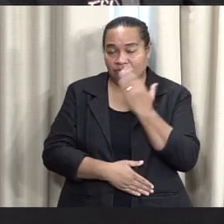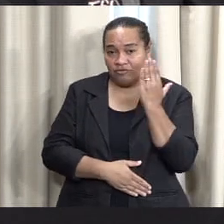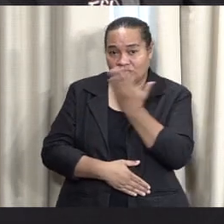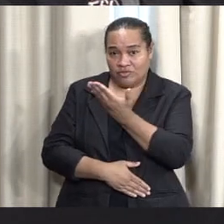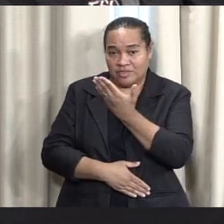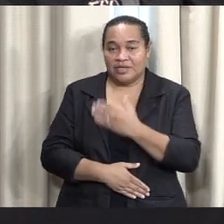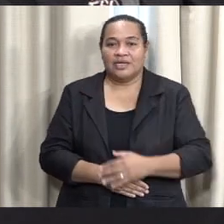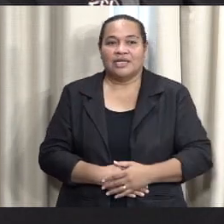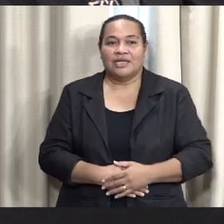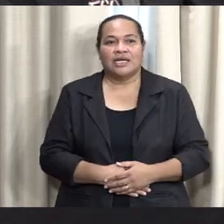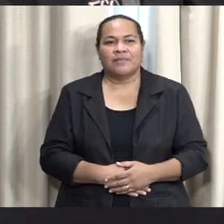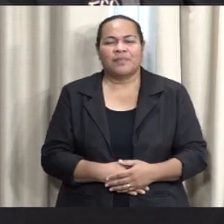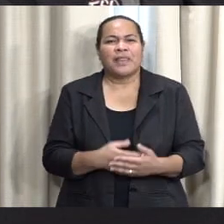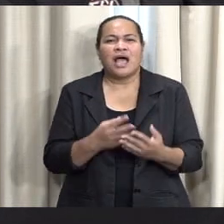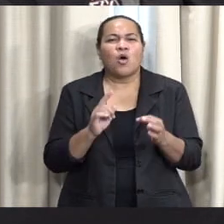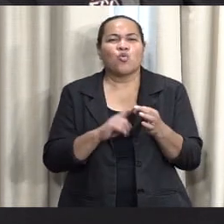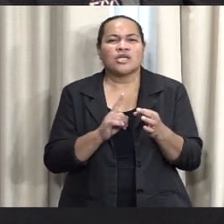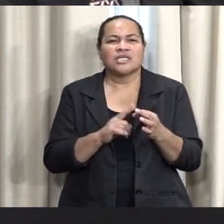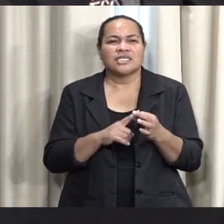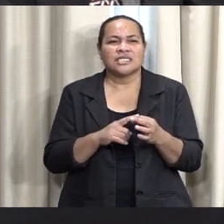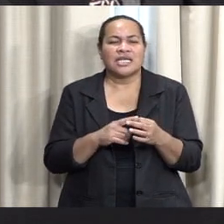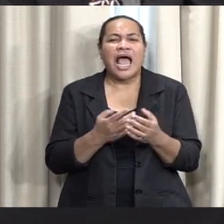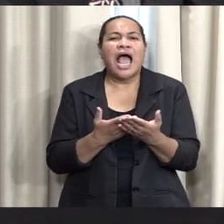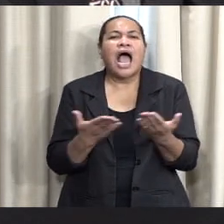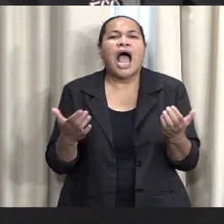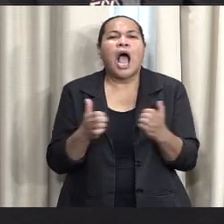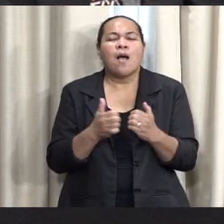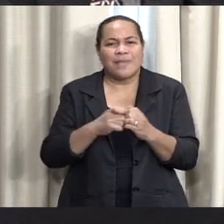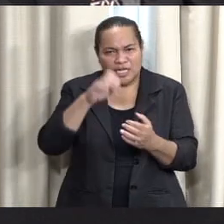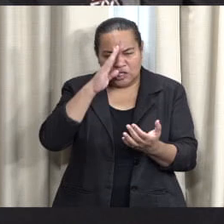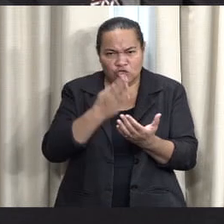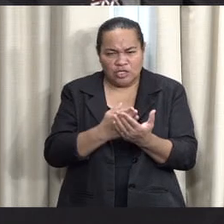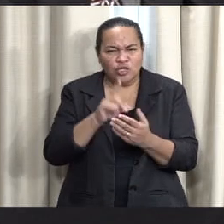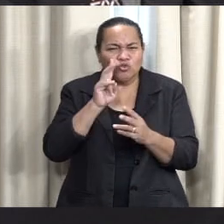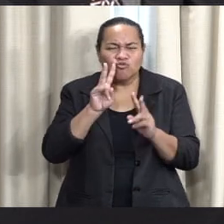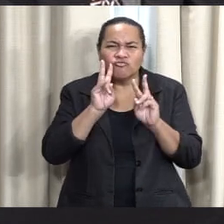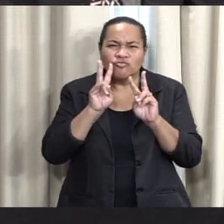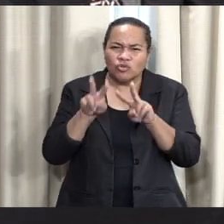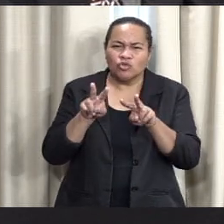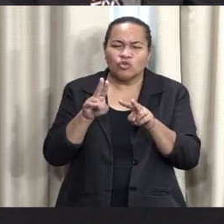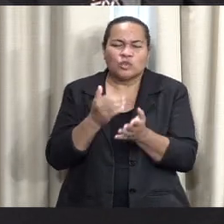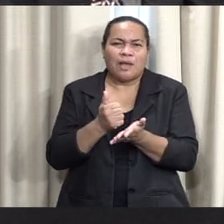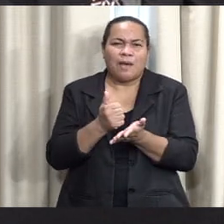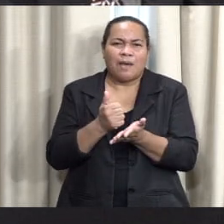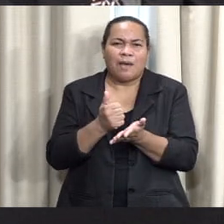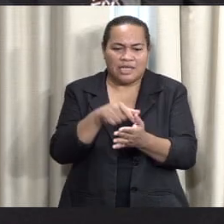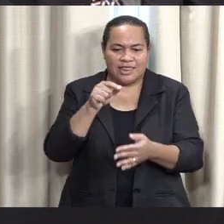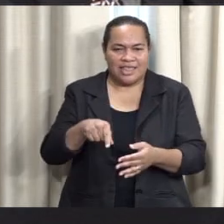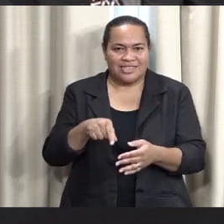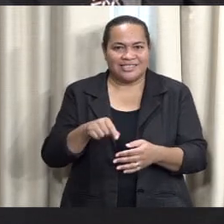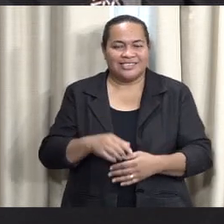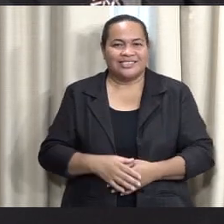Minister or the Minister, how many students are you looking to support through this